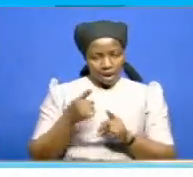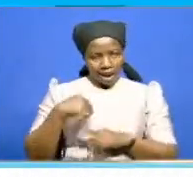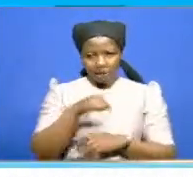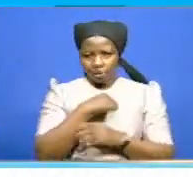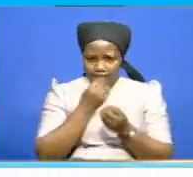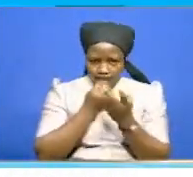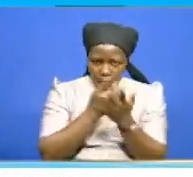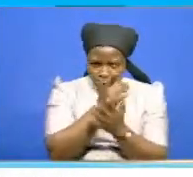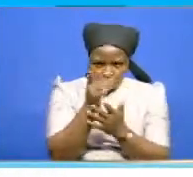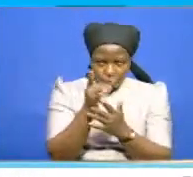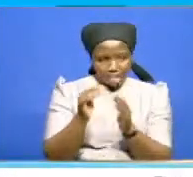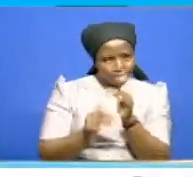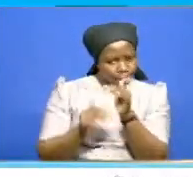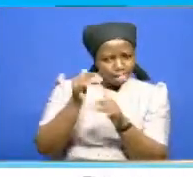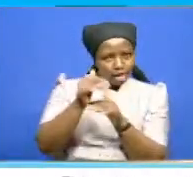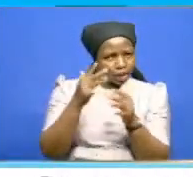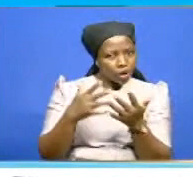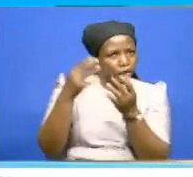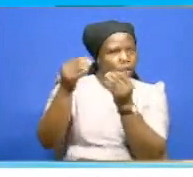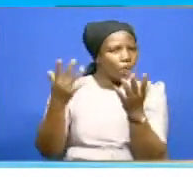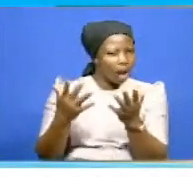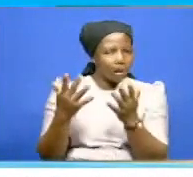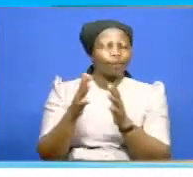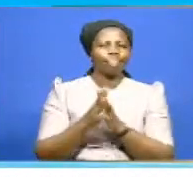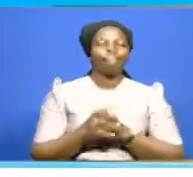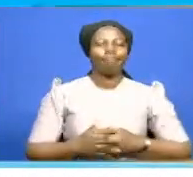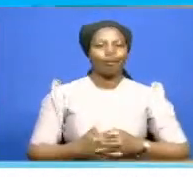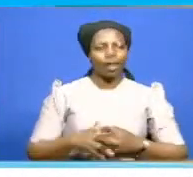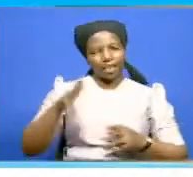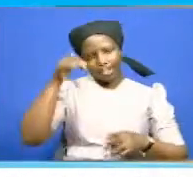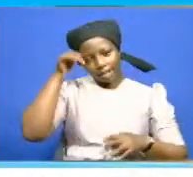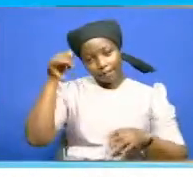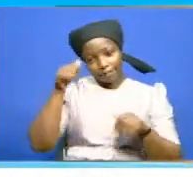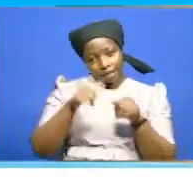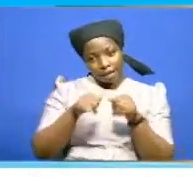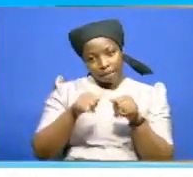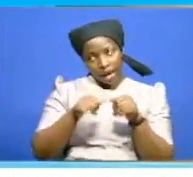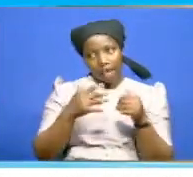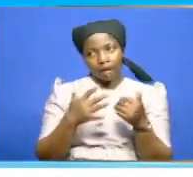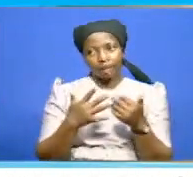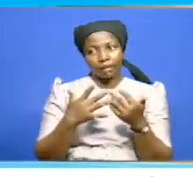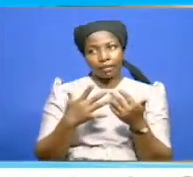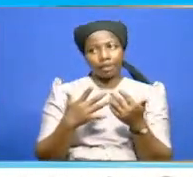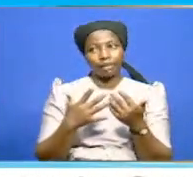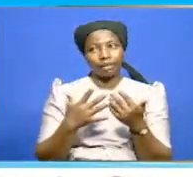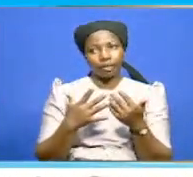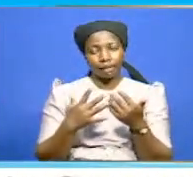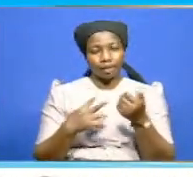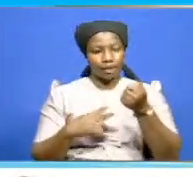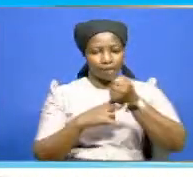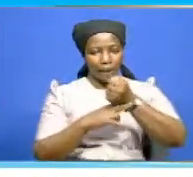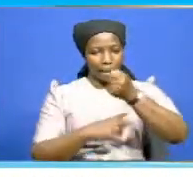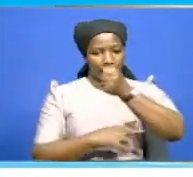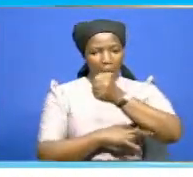we go to next. And remember the floating bridge that has been under